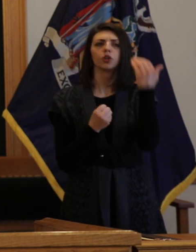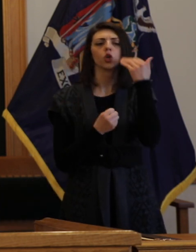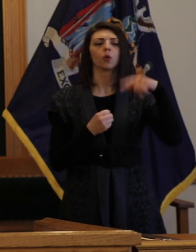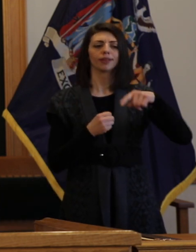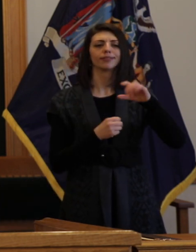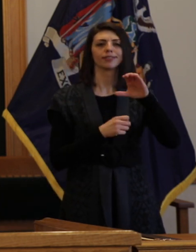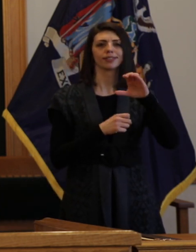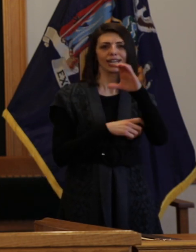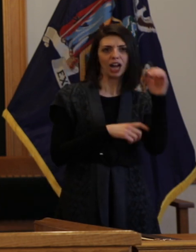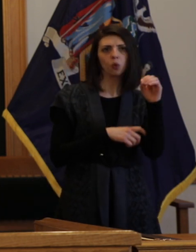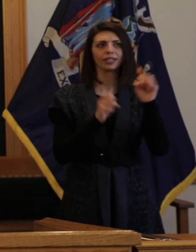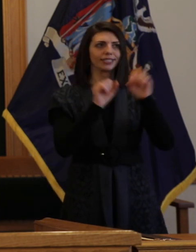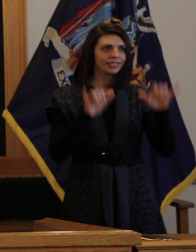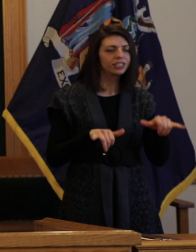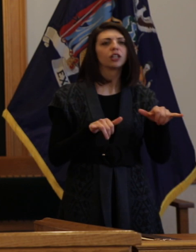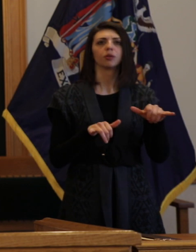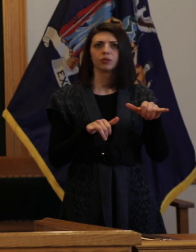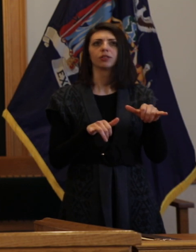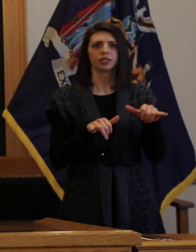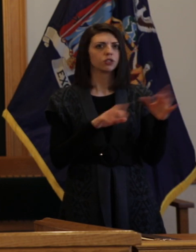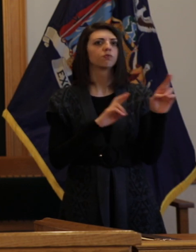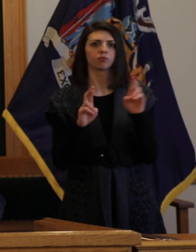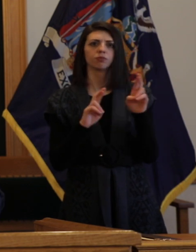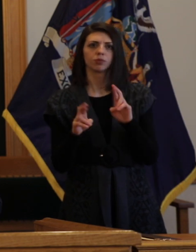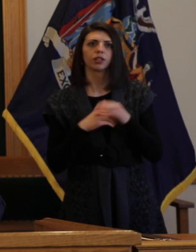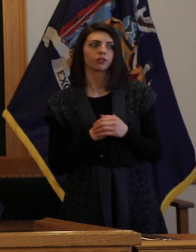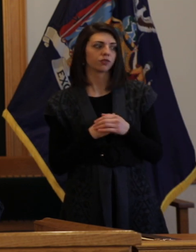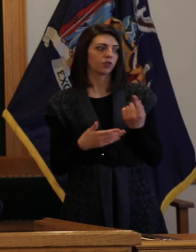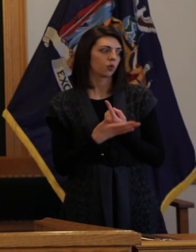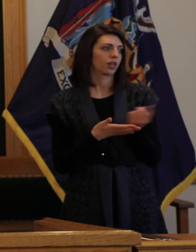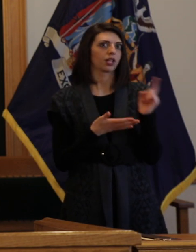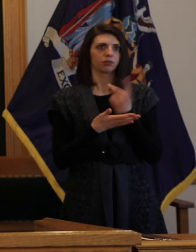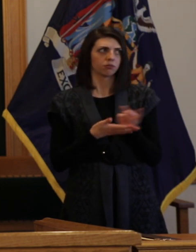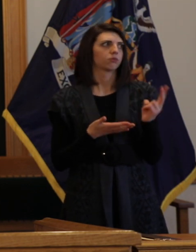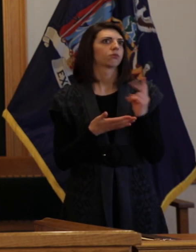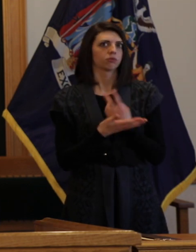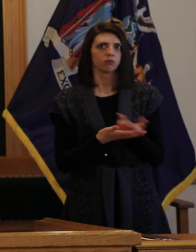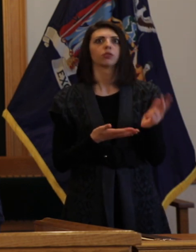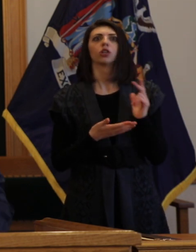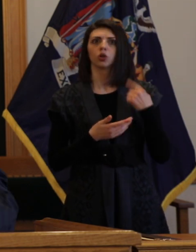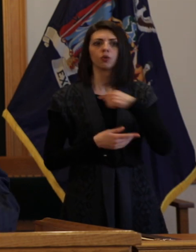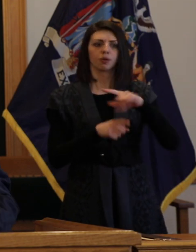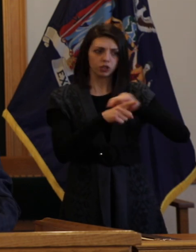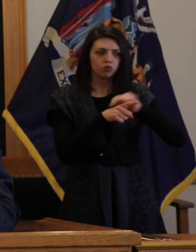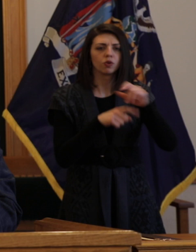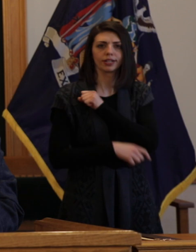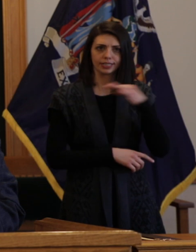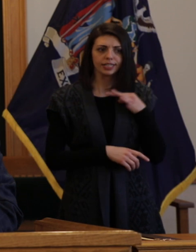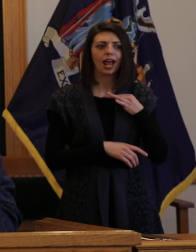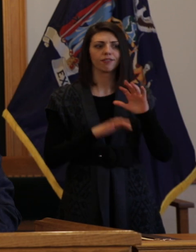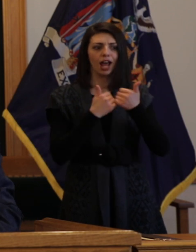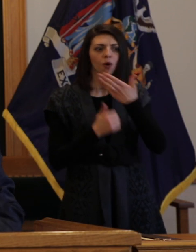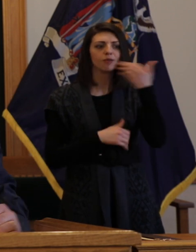Oswego Health. For the past few weeks, we've been training our staff, cross-training positions to try and cover the probability